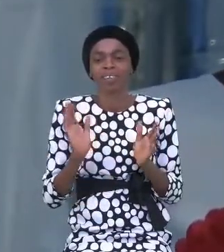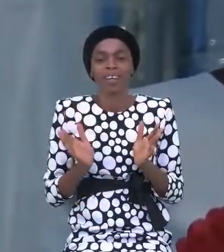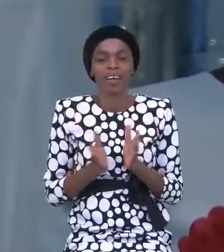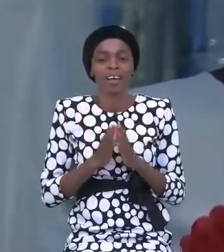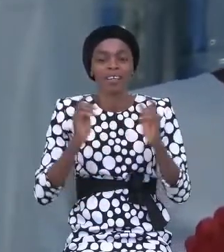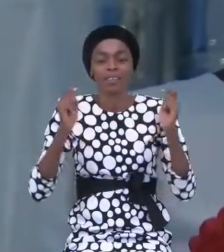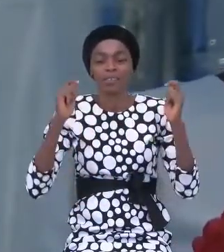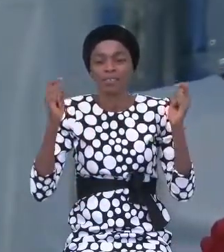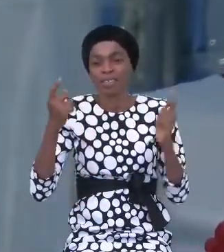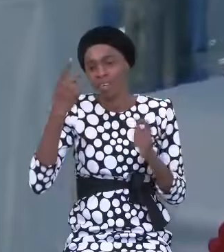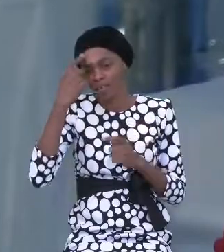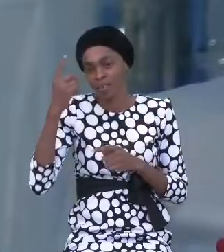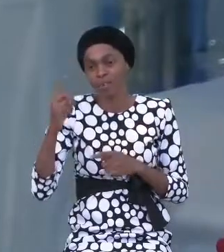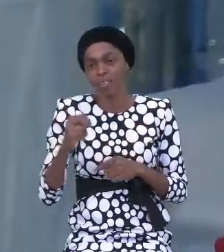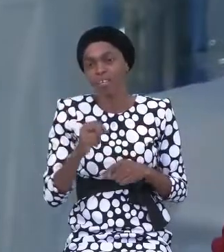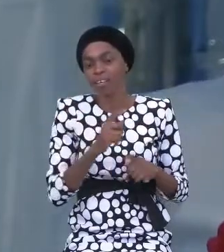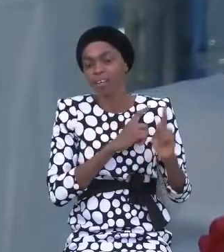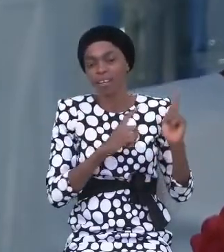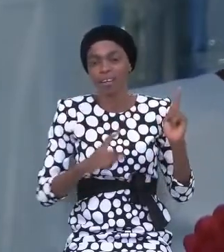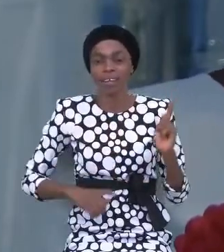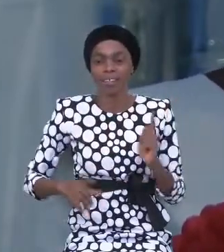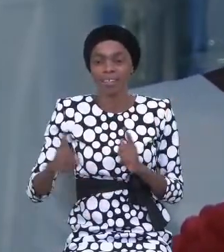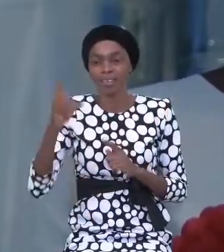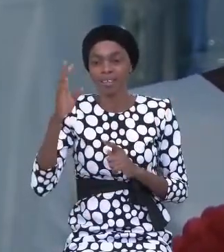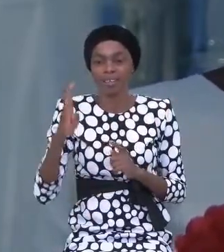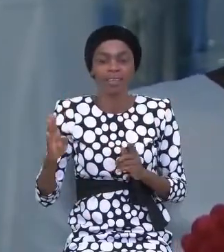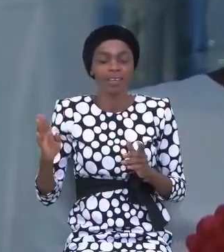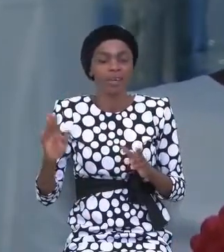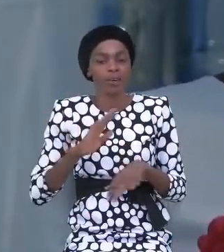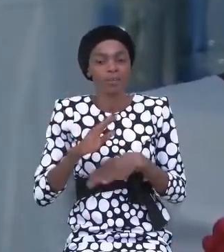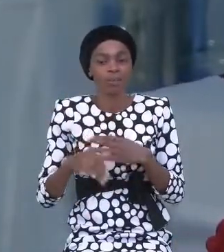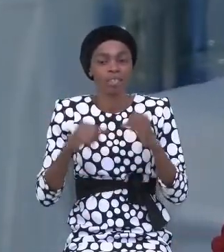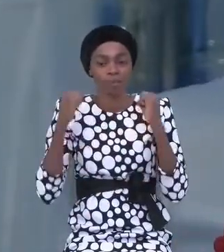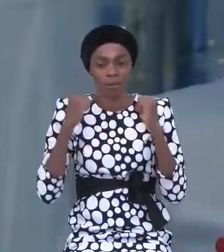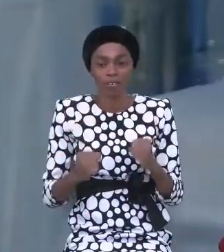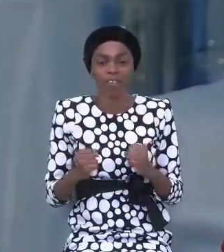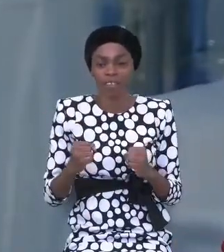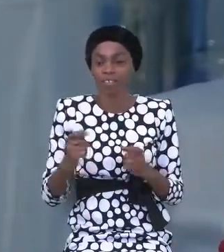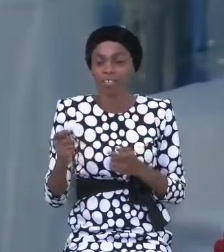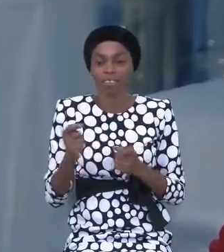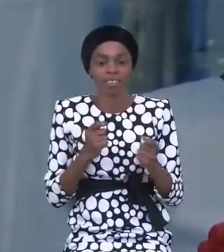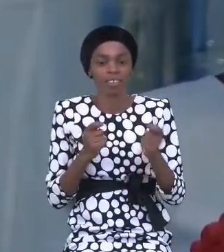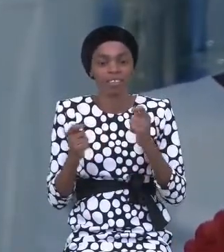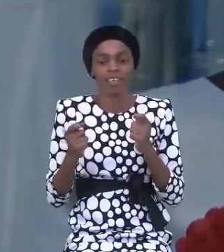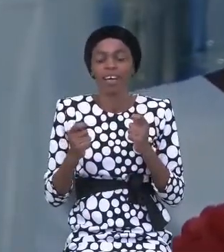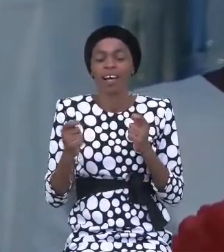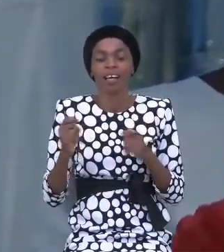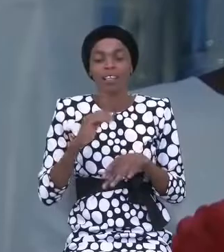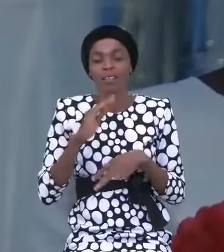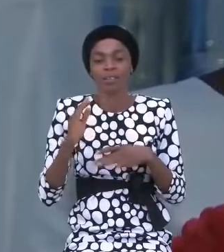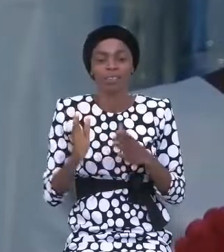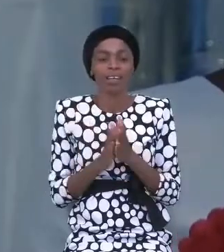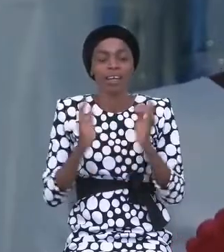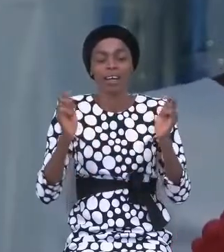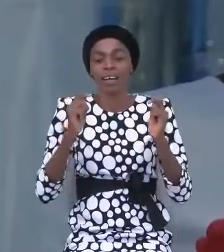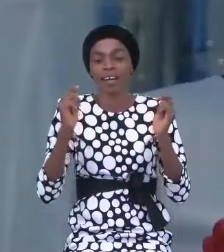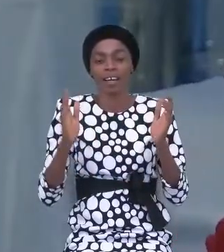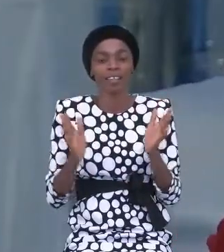Lord. Hallelujah, for the Lord God omnipotent reigneth.